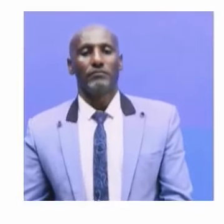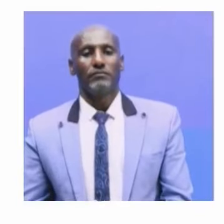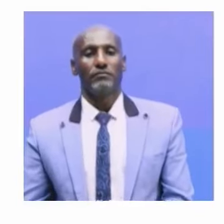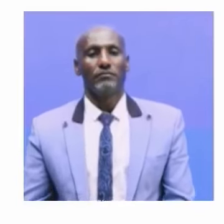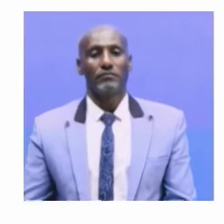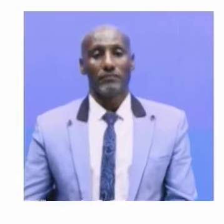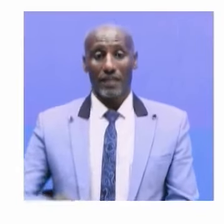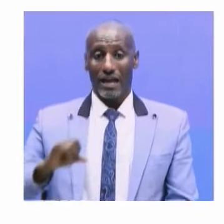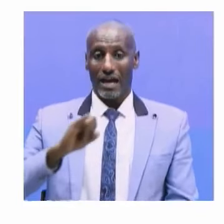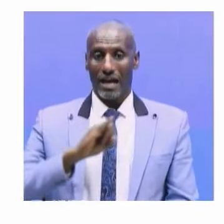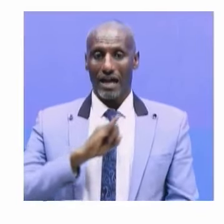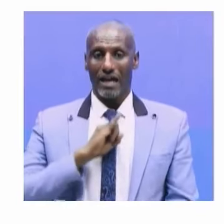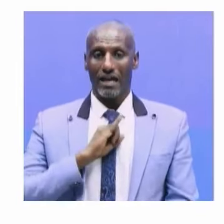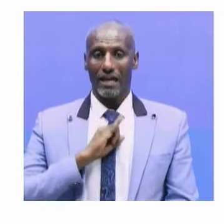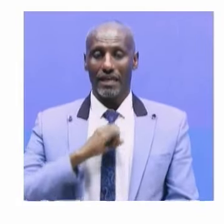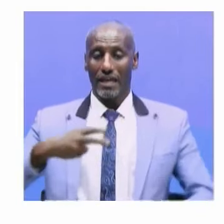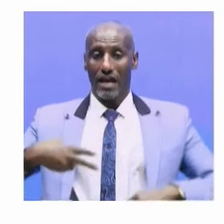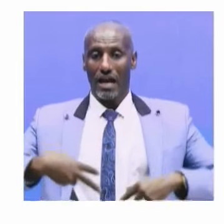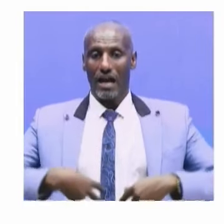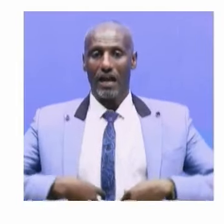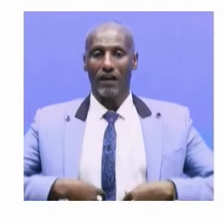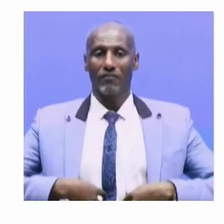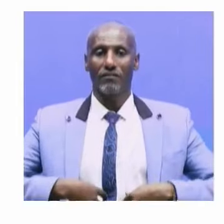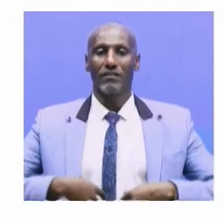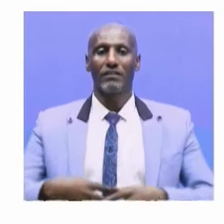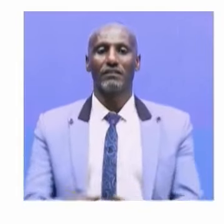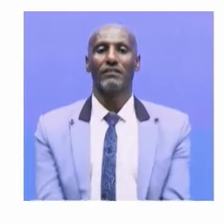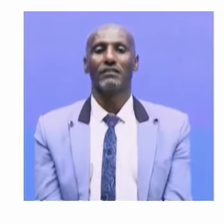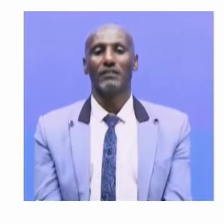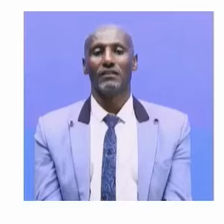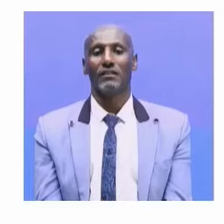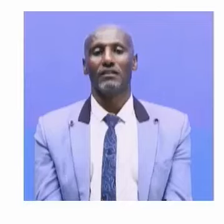I have